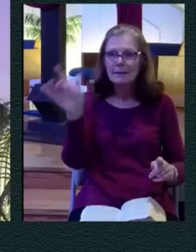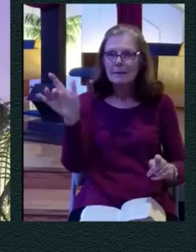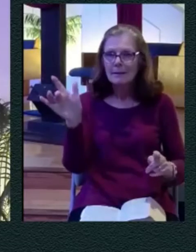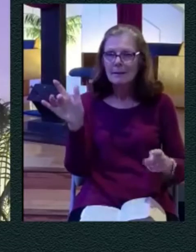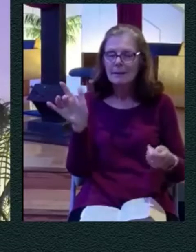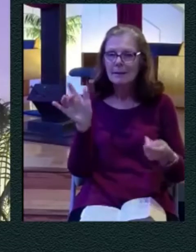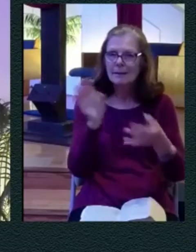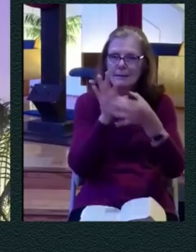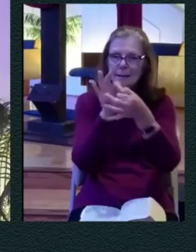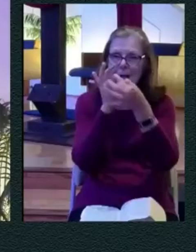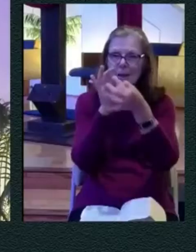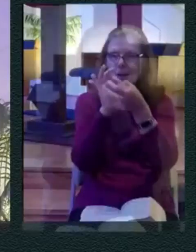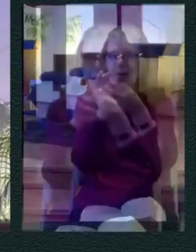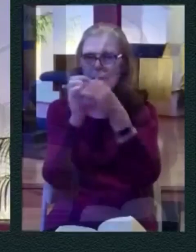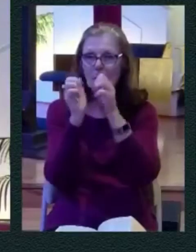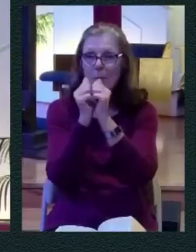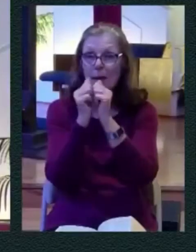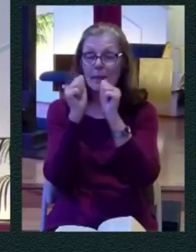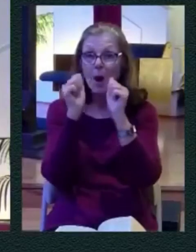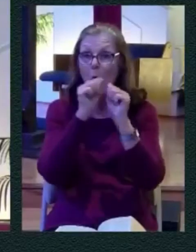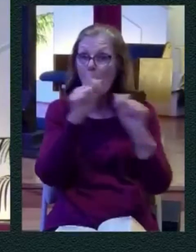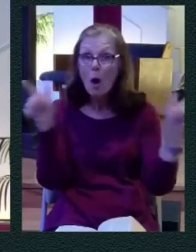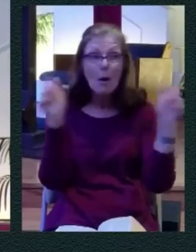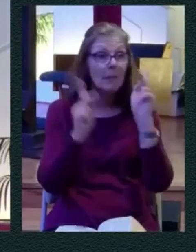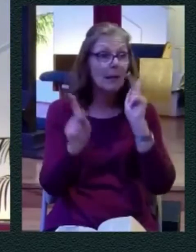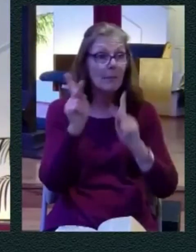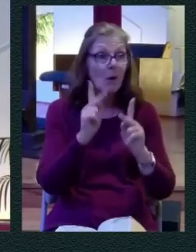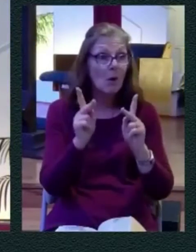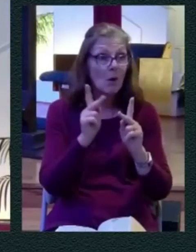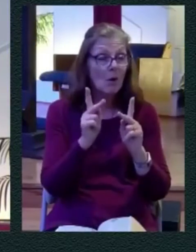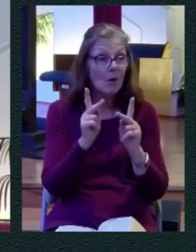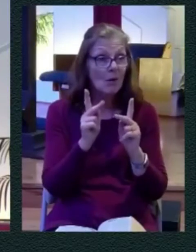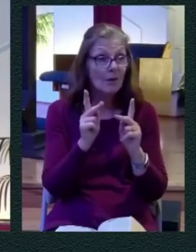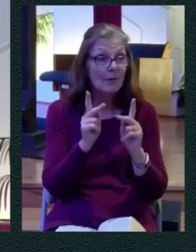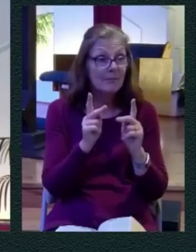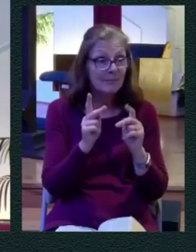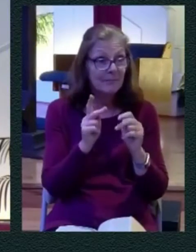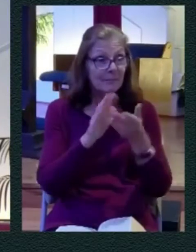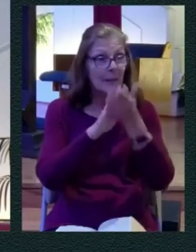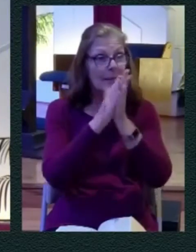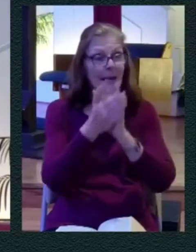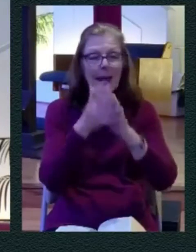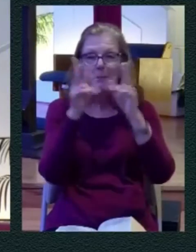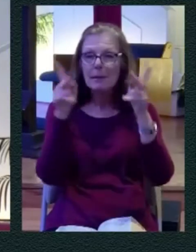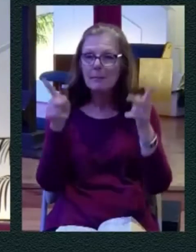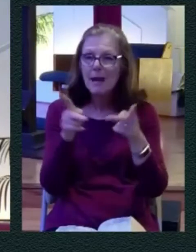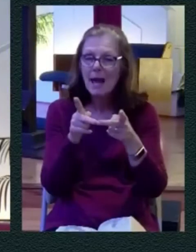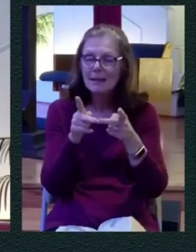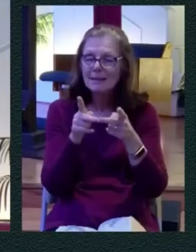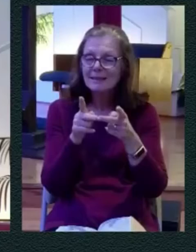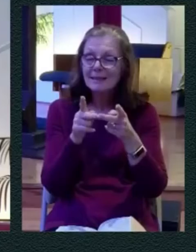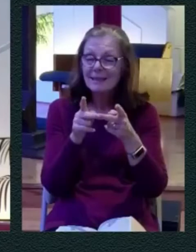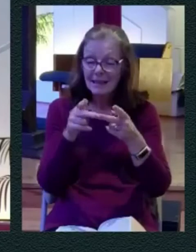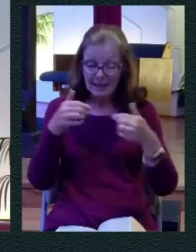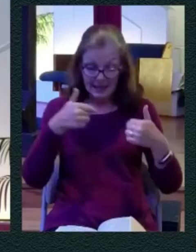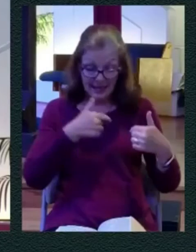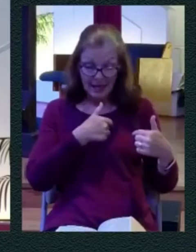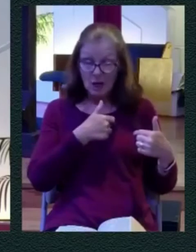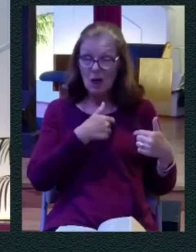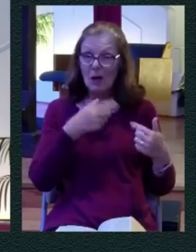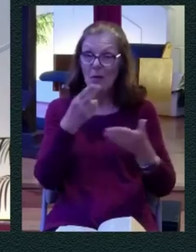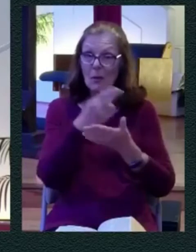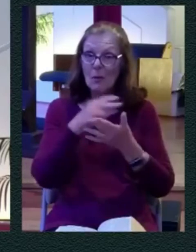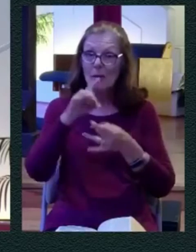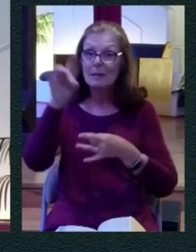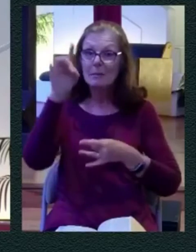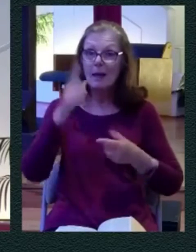To make our hearts a place where His Holy Spirit dwells and He